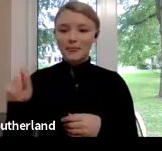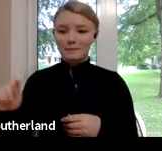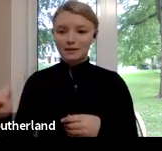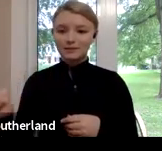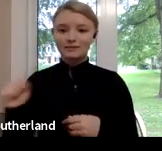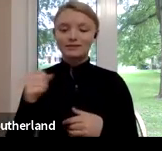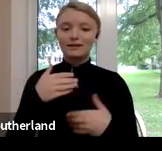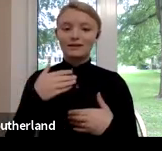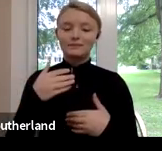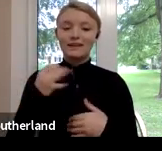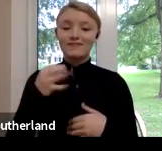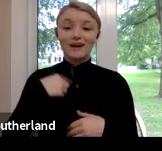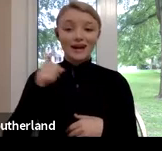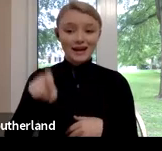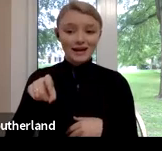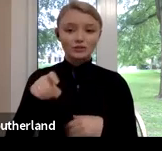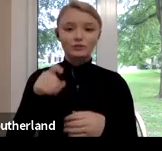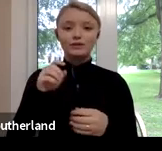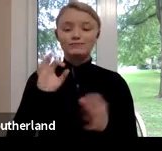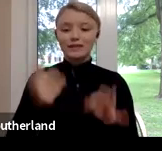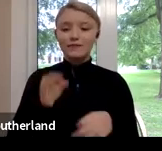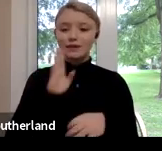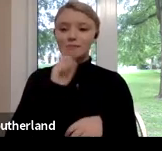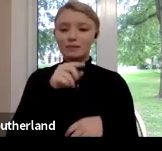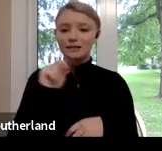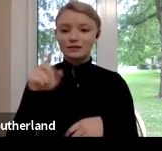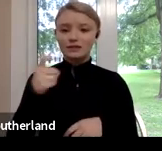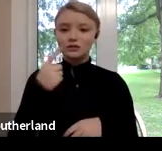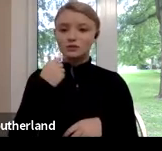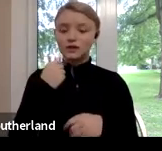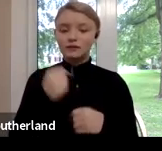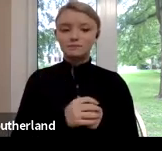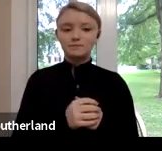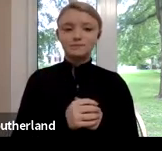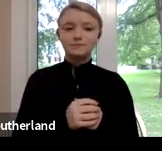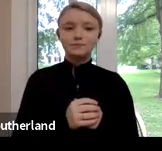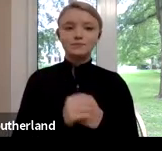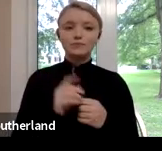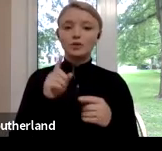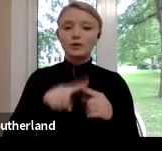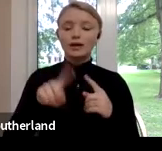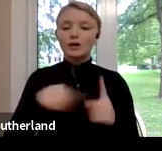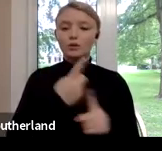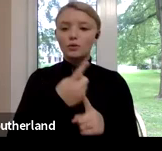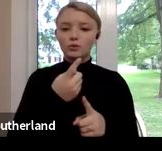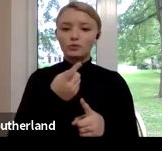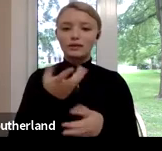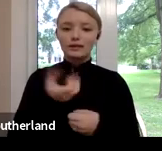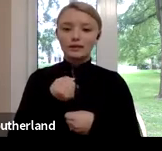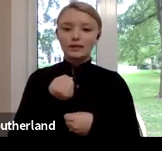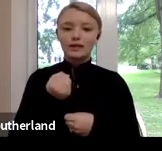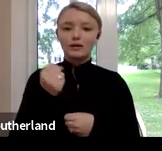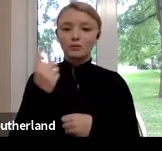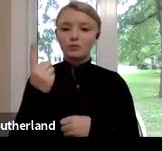it would definitely be Ningxia Red. You can't just get, like I said, the one thing from, you